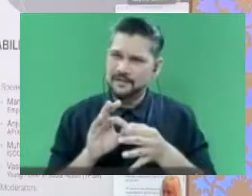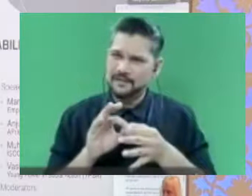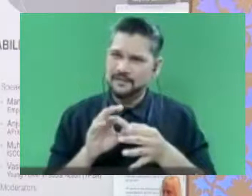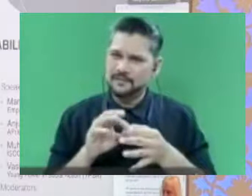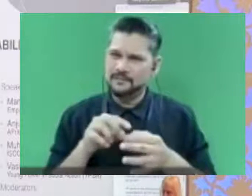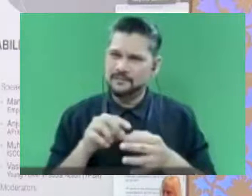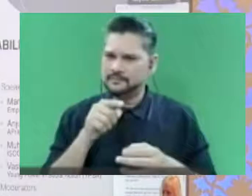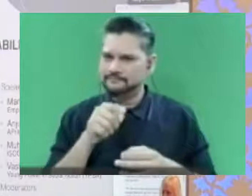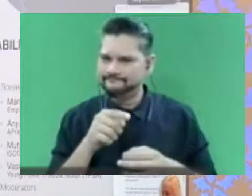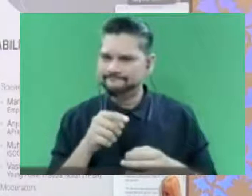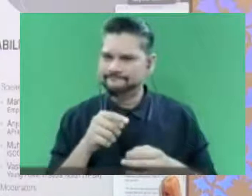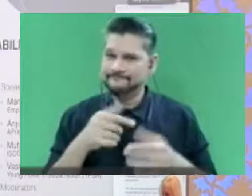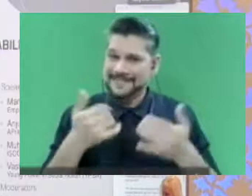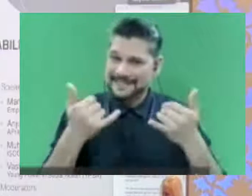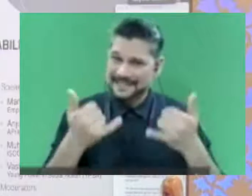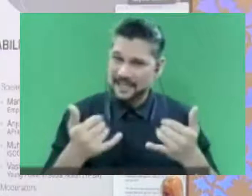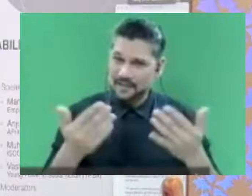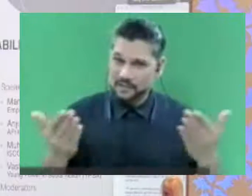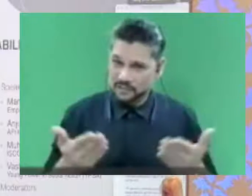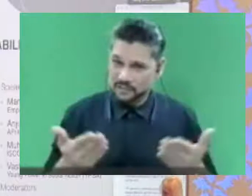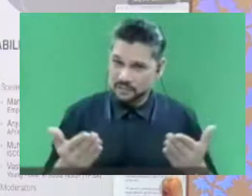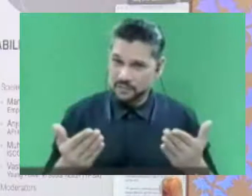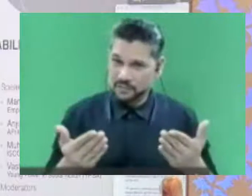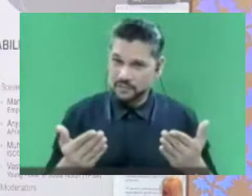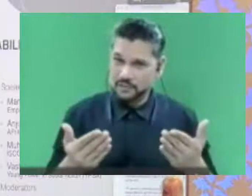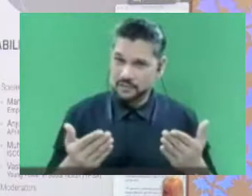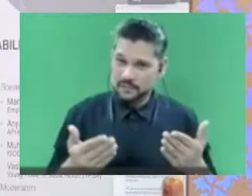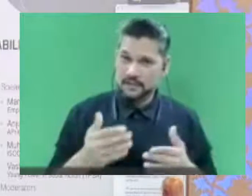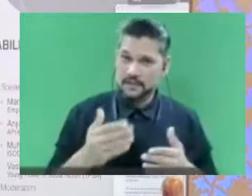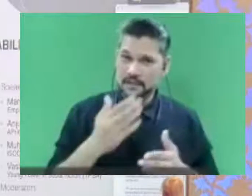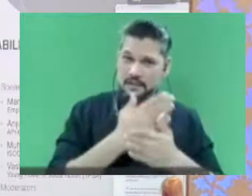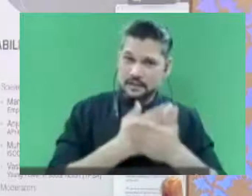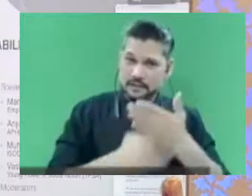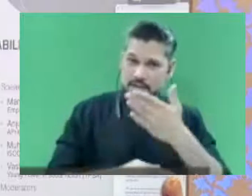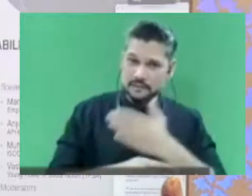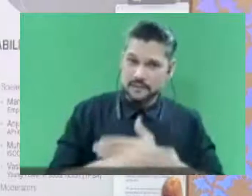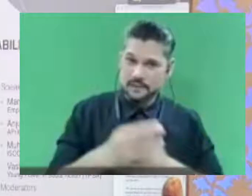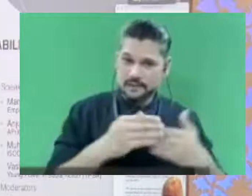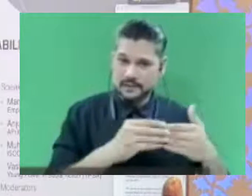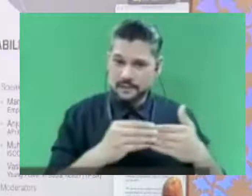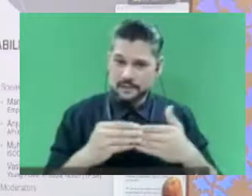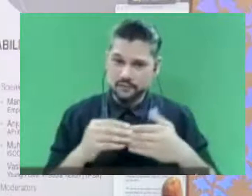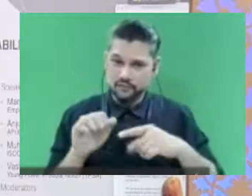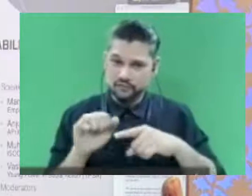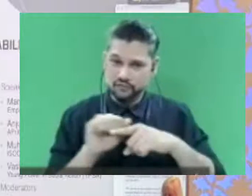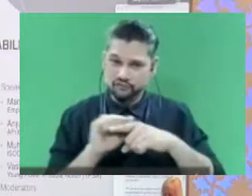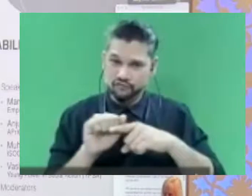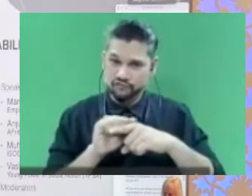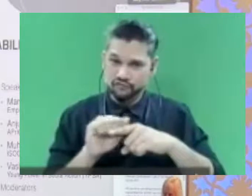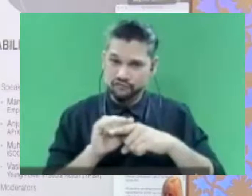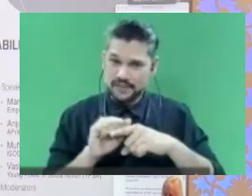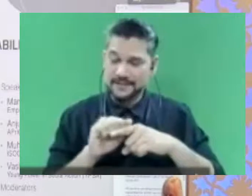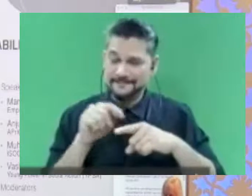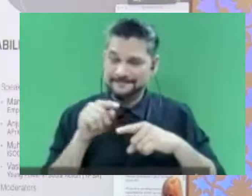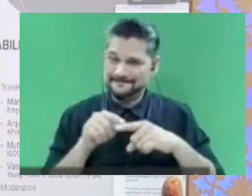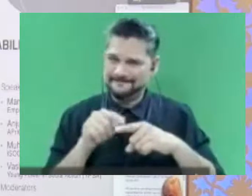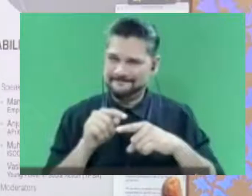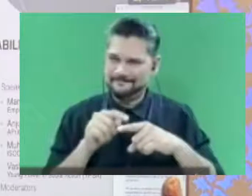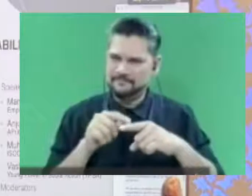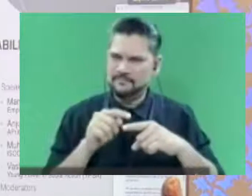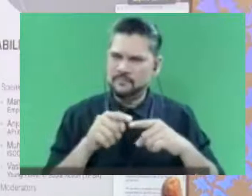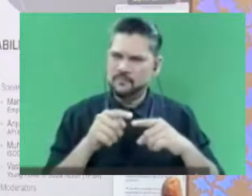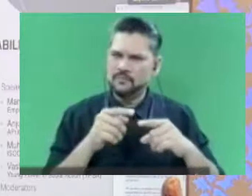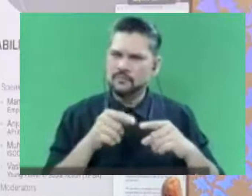way we have designed the disability leadership training, and if